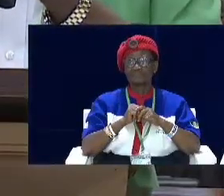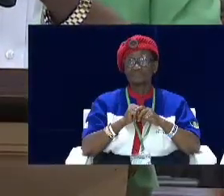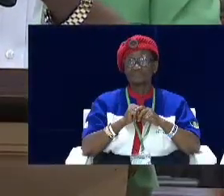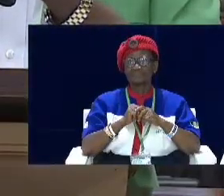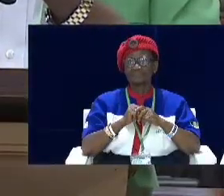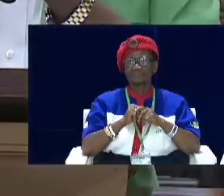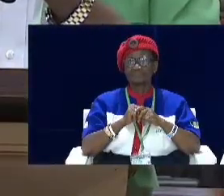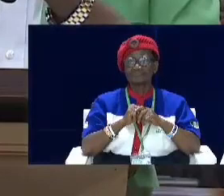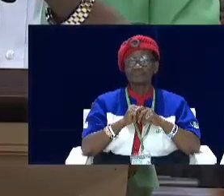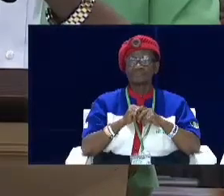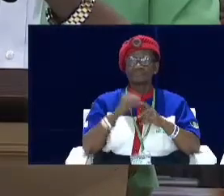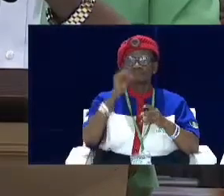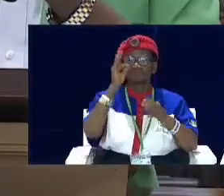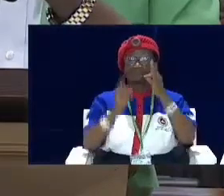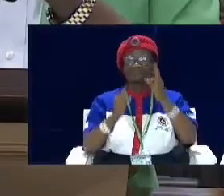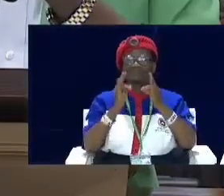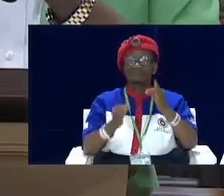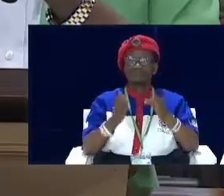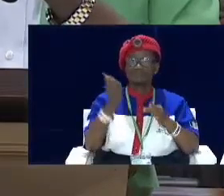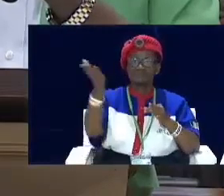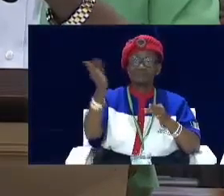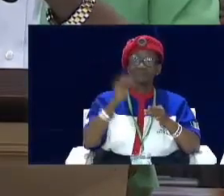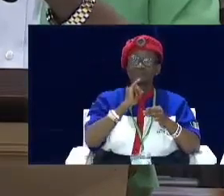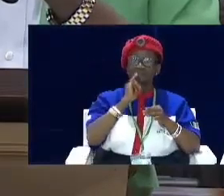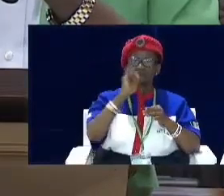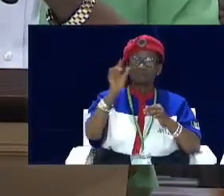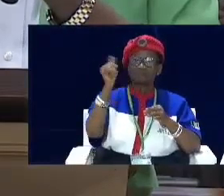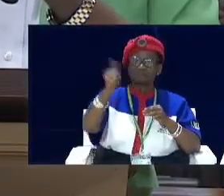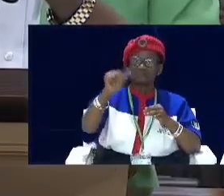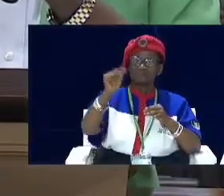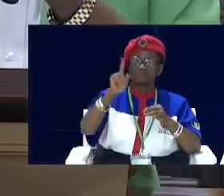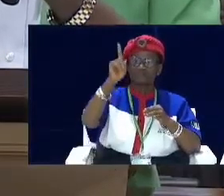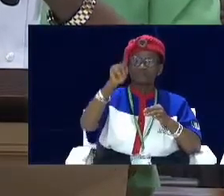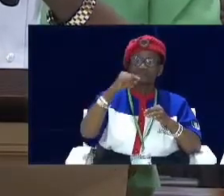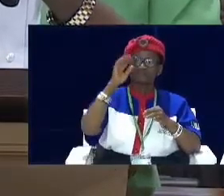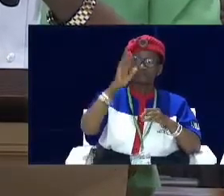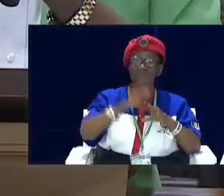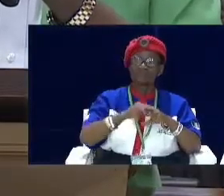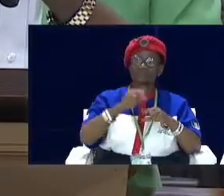And if there's anyone still on the way, you better come now because I'm about to pray.